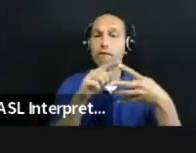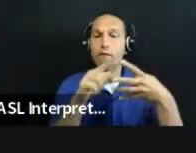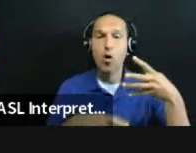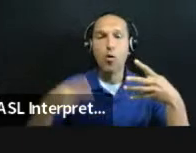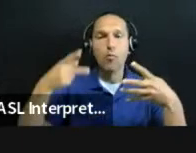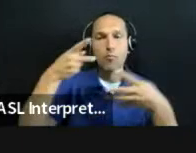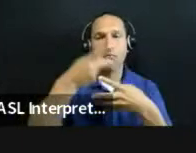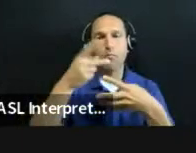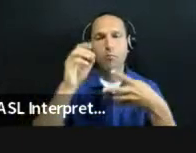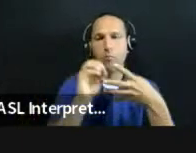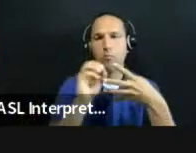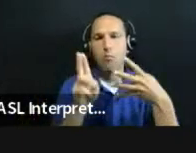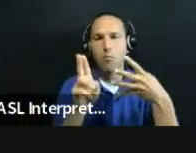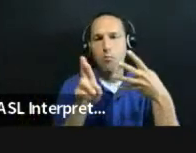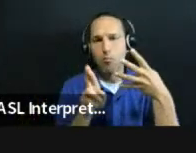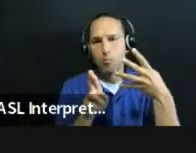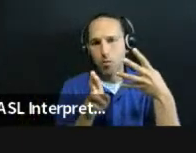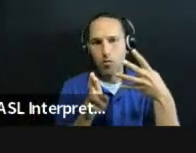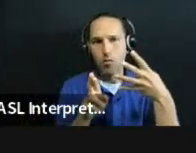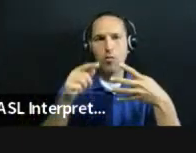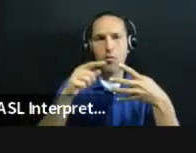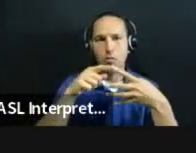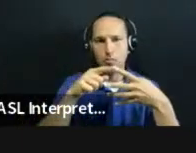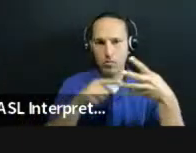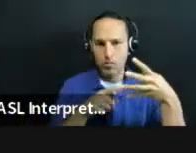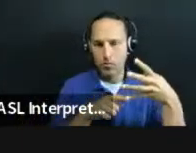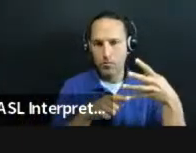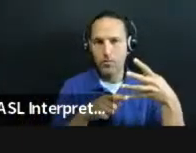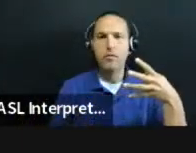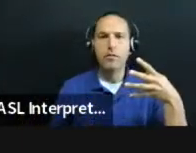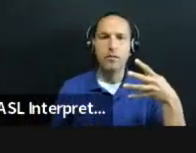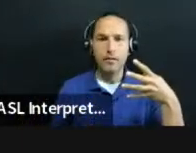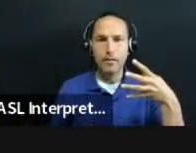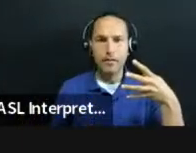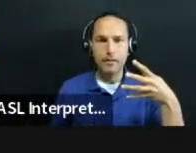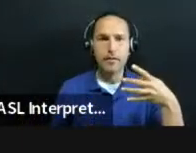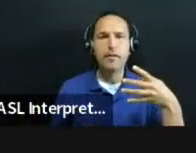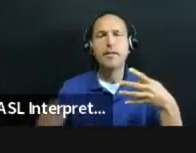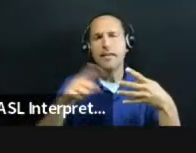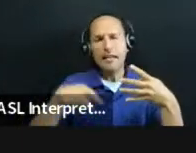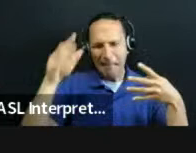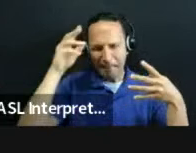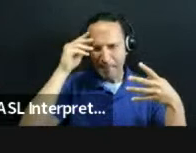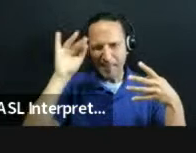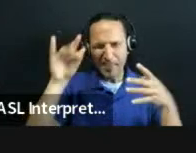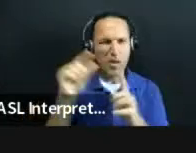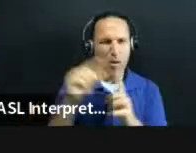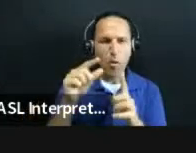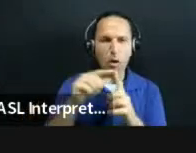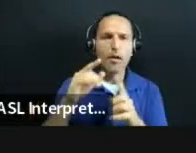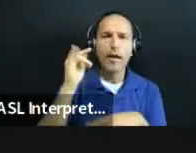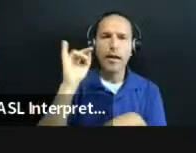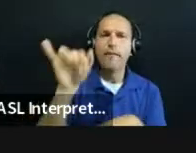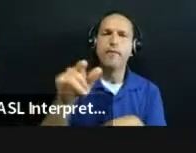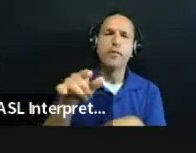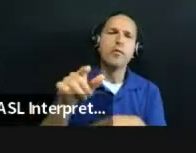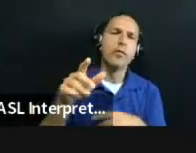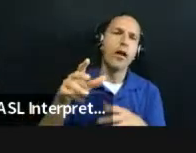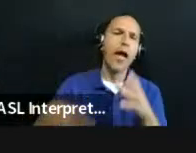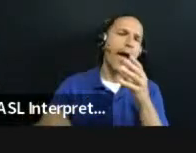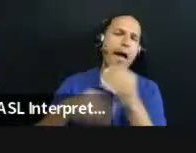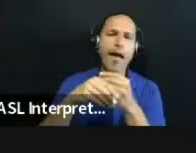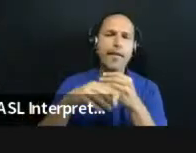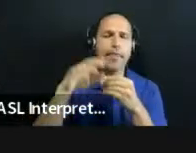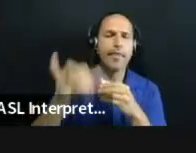principles spell out the acronym POUR, P-O-U-R. So do think about this as you are pouring content into your